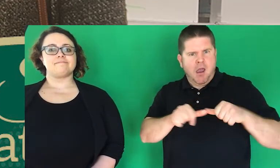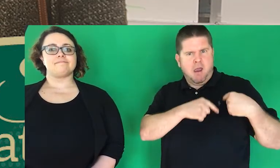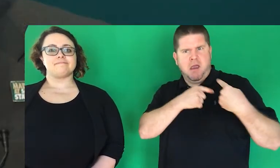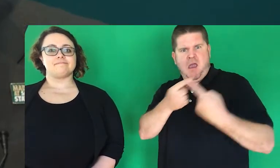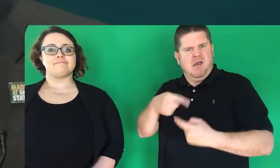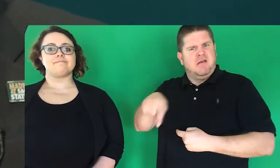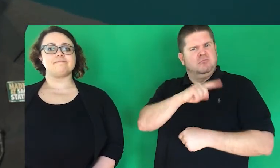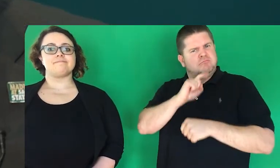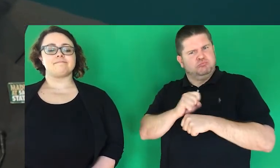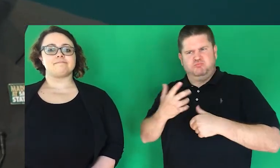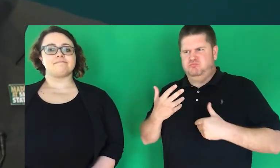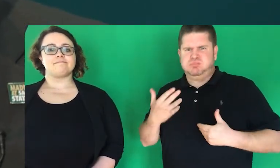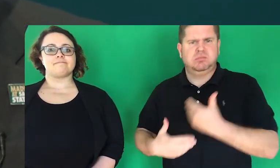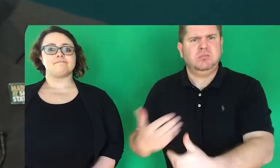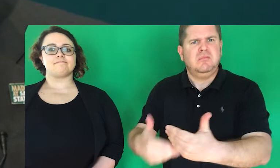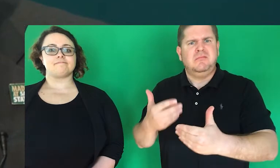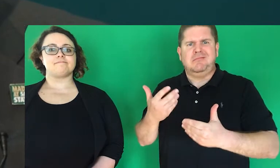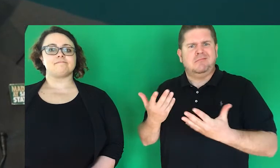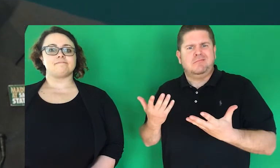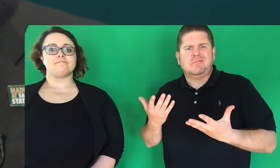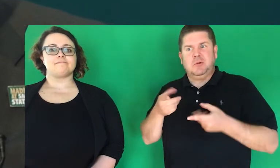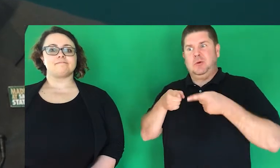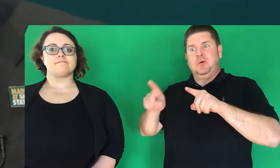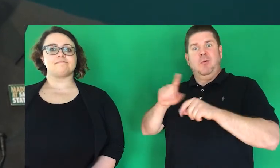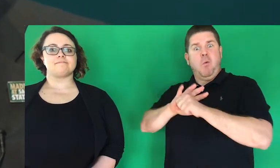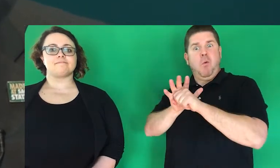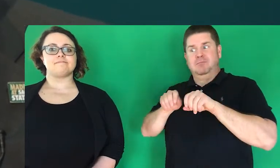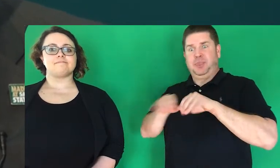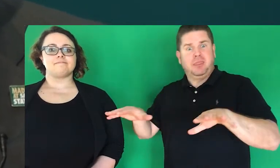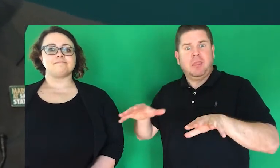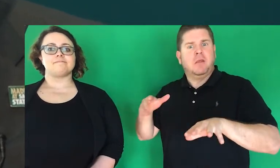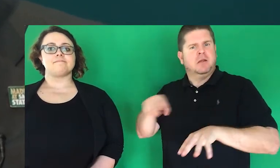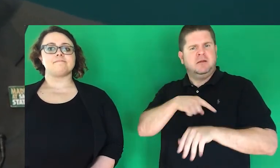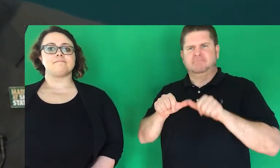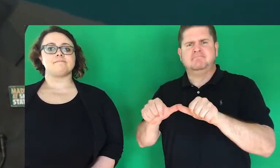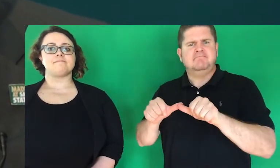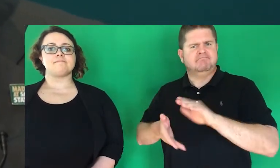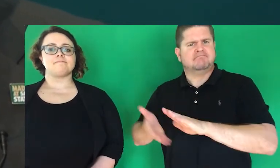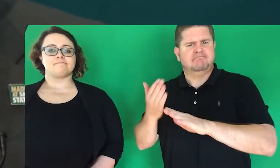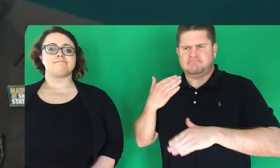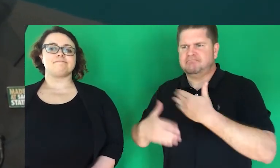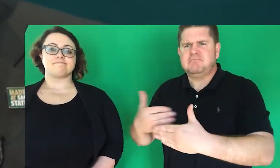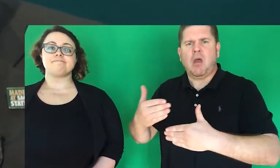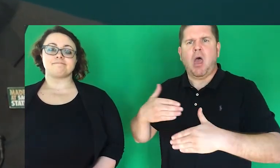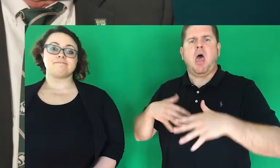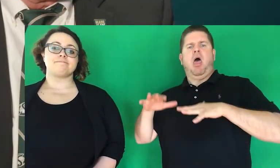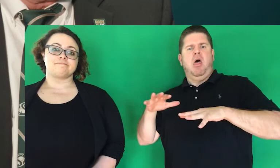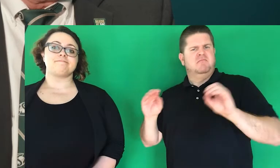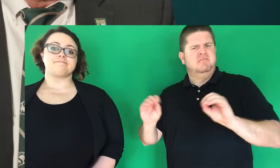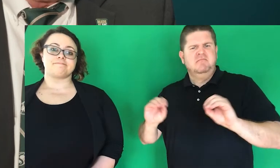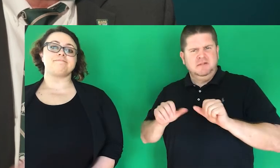They turned on a dime during the pandemic and kept everything going. We didn't skip a